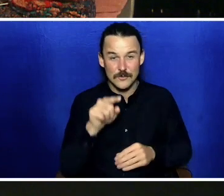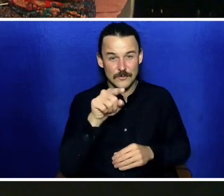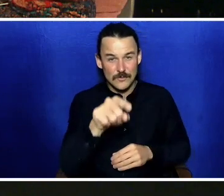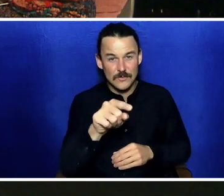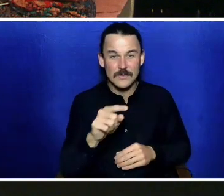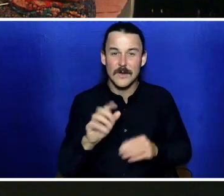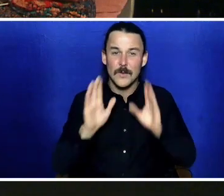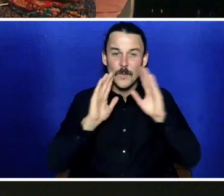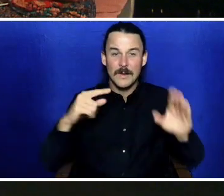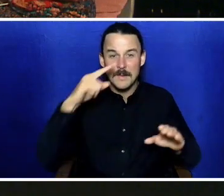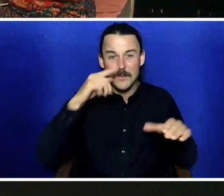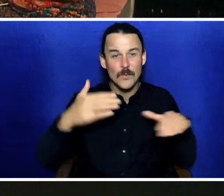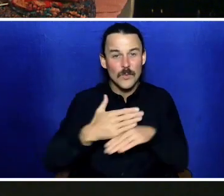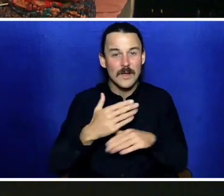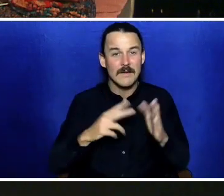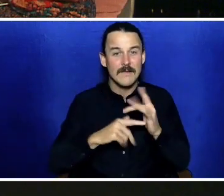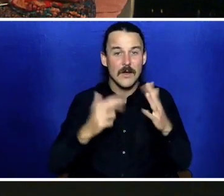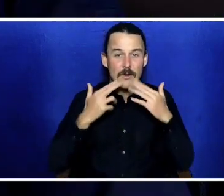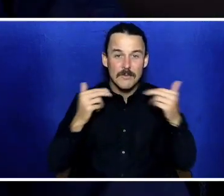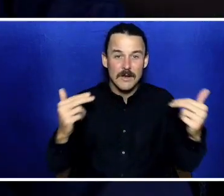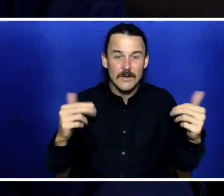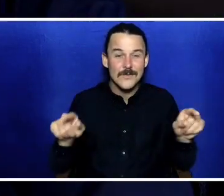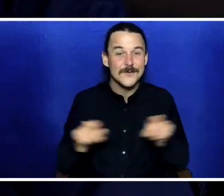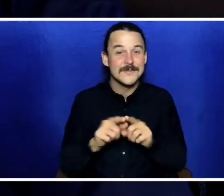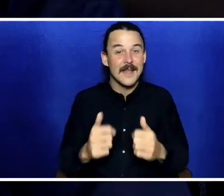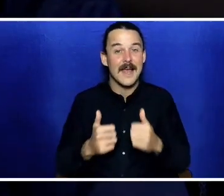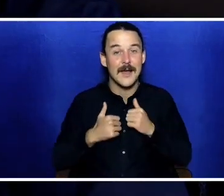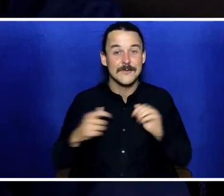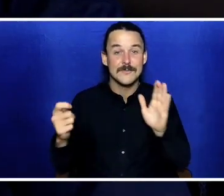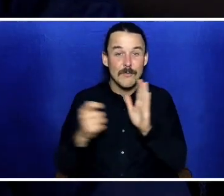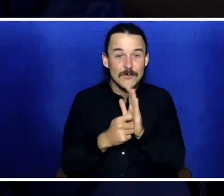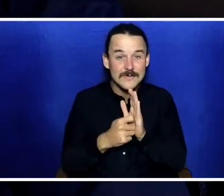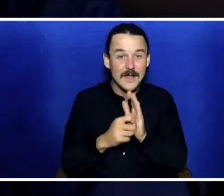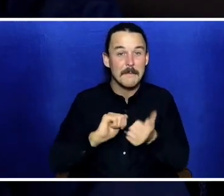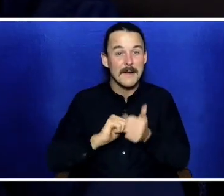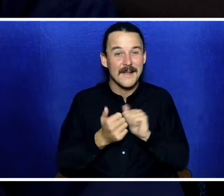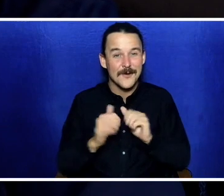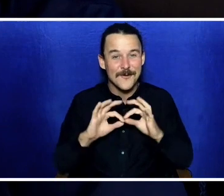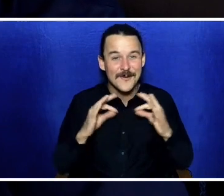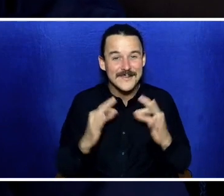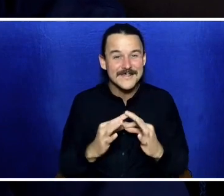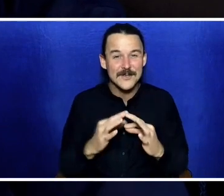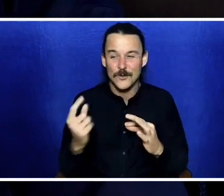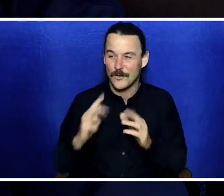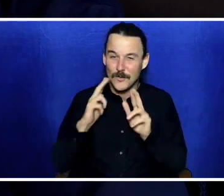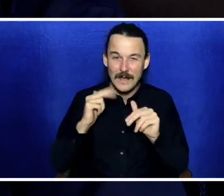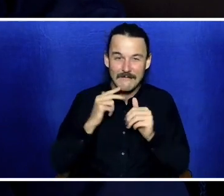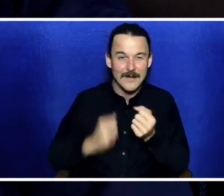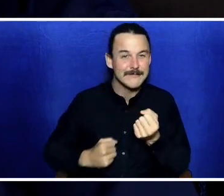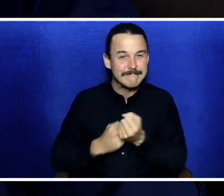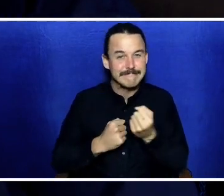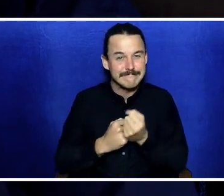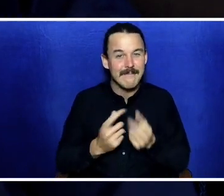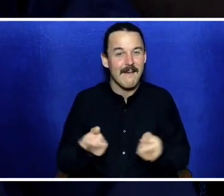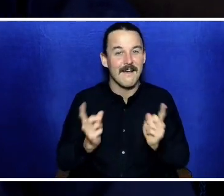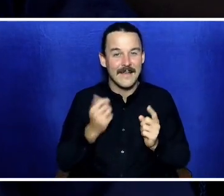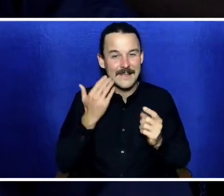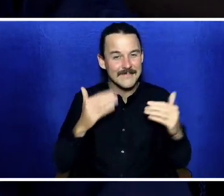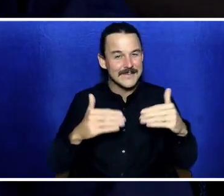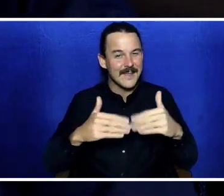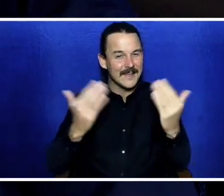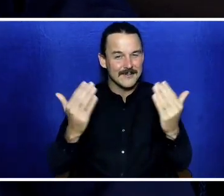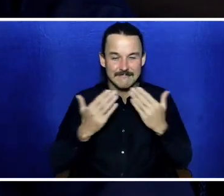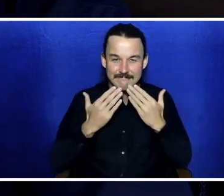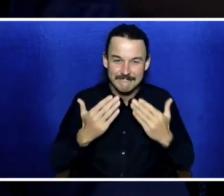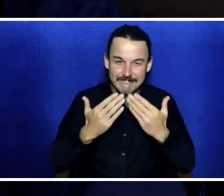Opera, and to our sponsors and the people who sustain us on a daily basis through this